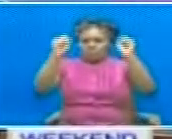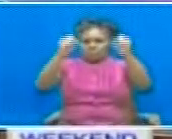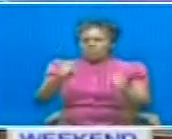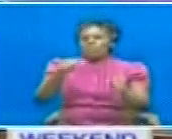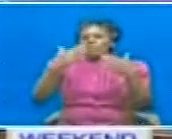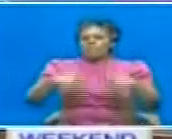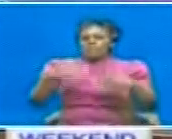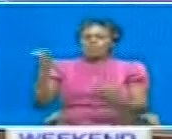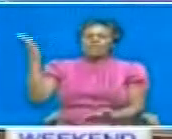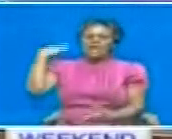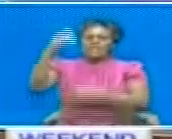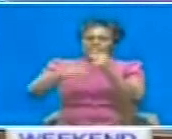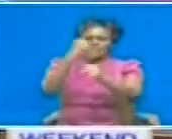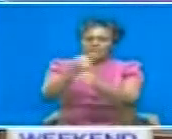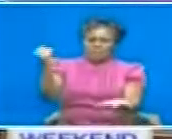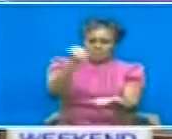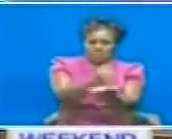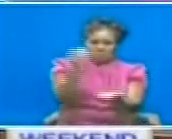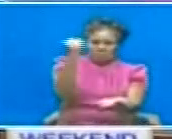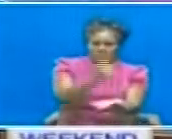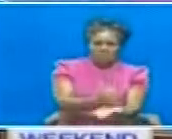those who had been recruited last year.